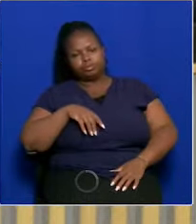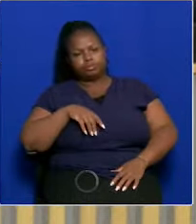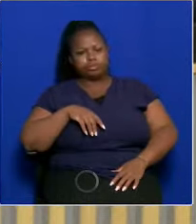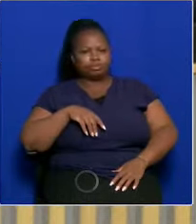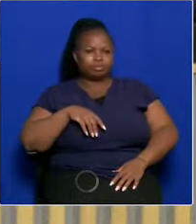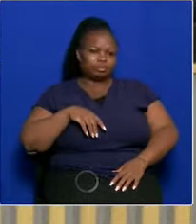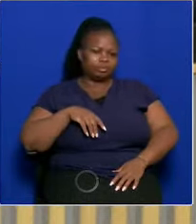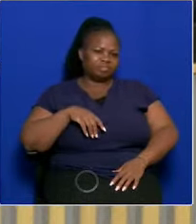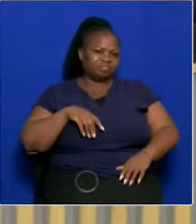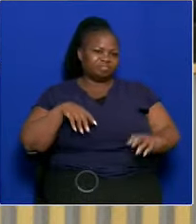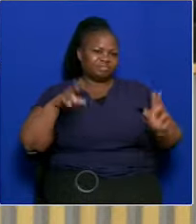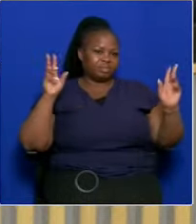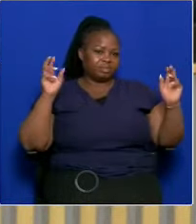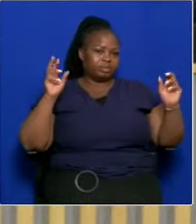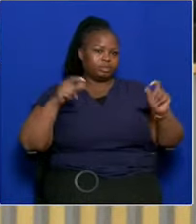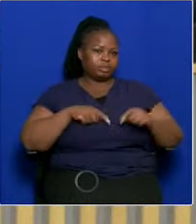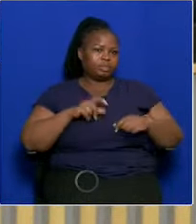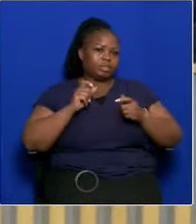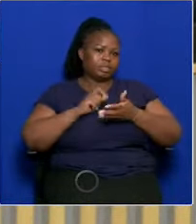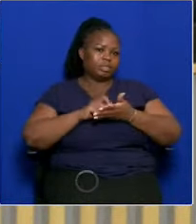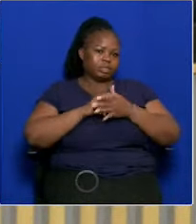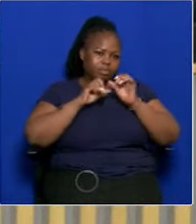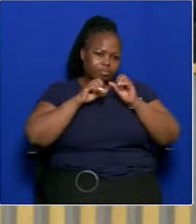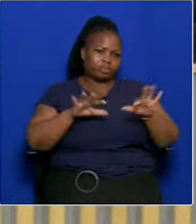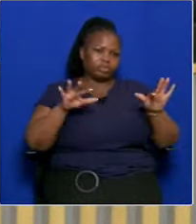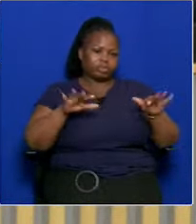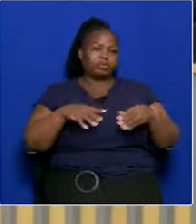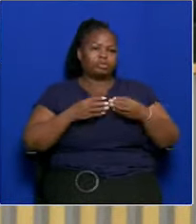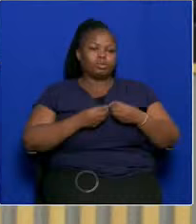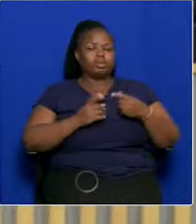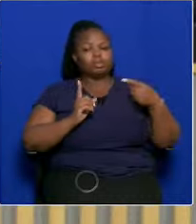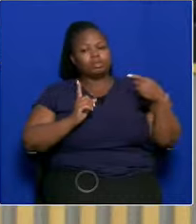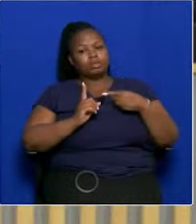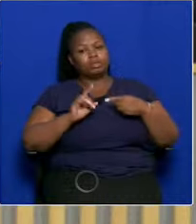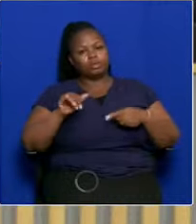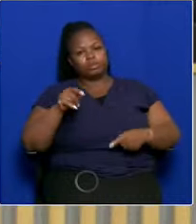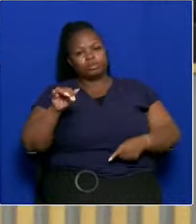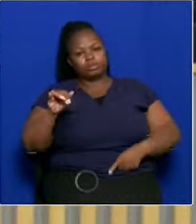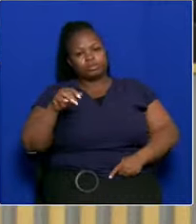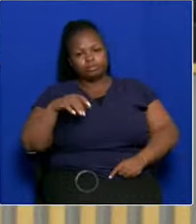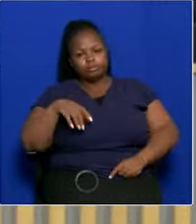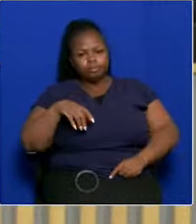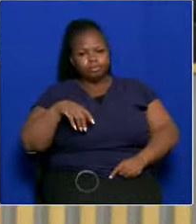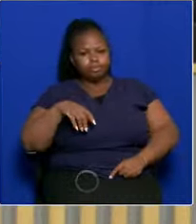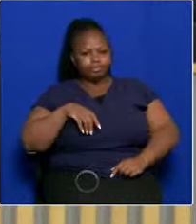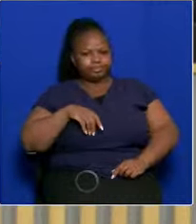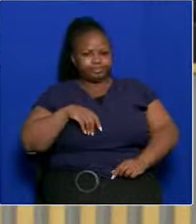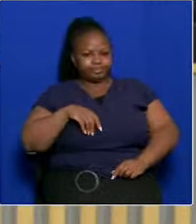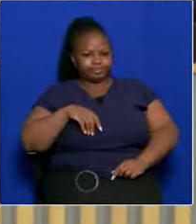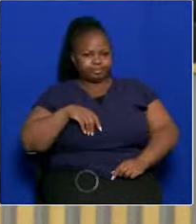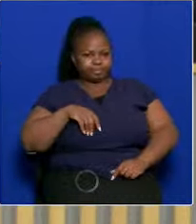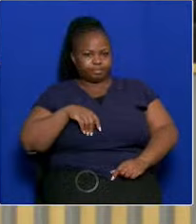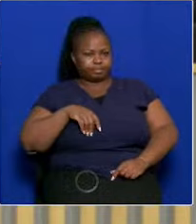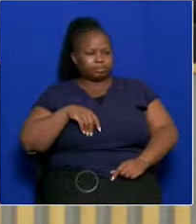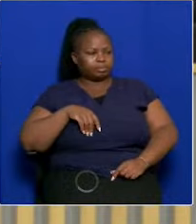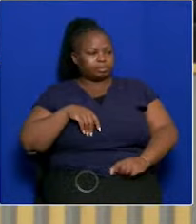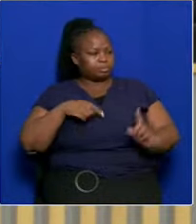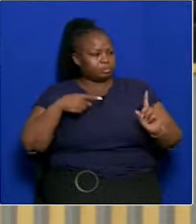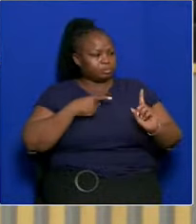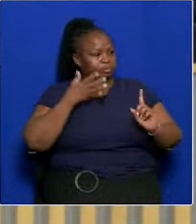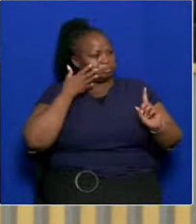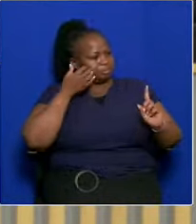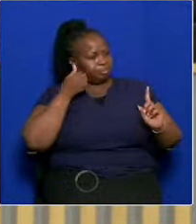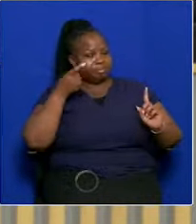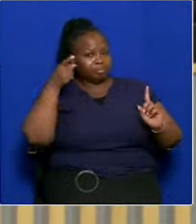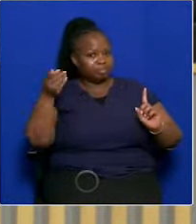the post that you shared with Sergeant Nkosi. It's because of that. And Mr. Matlala sends it to you because he